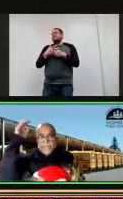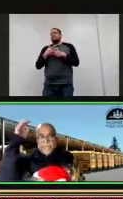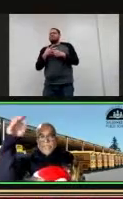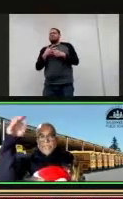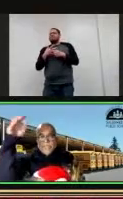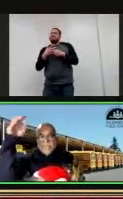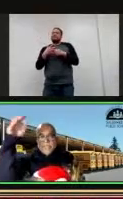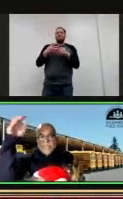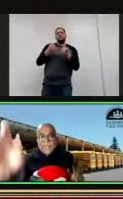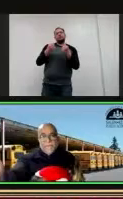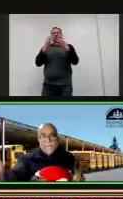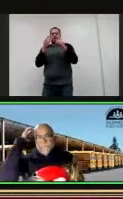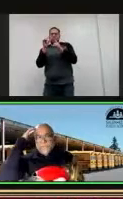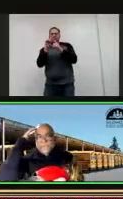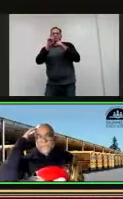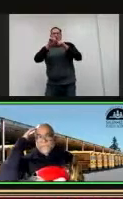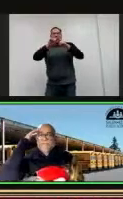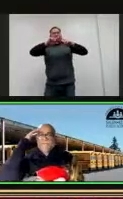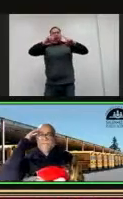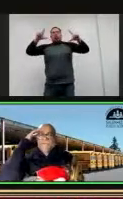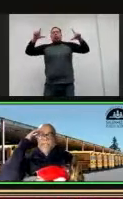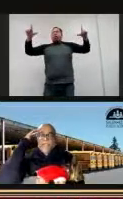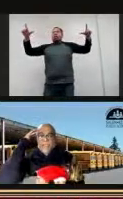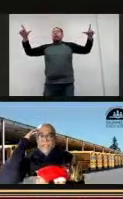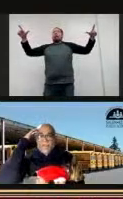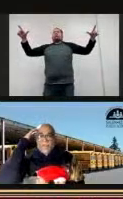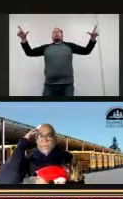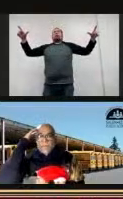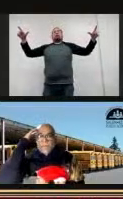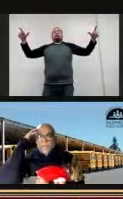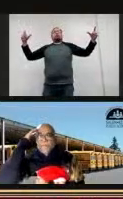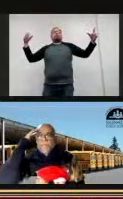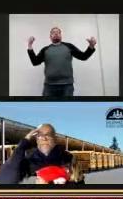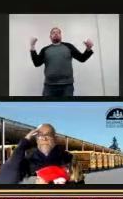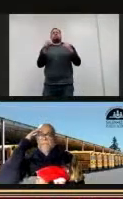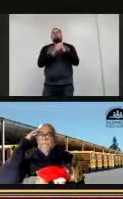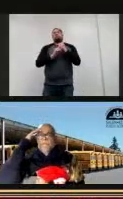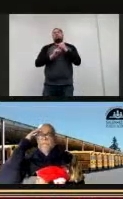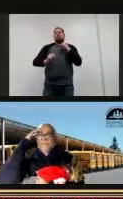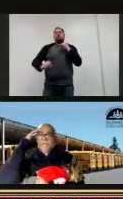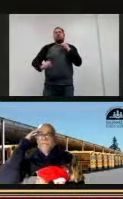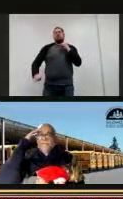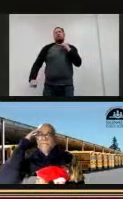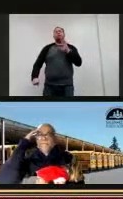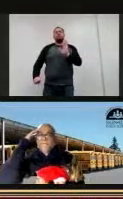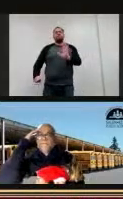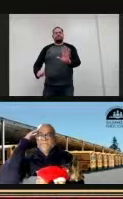too many words. Like maybe we can just, Director Guzman Ortiz, you can think of